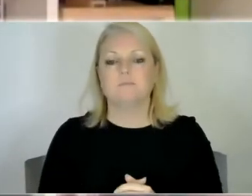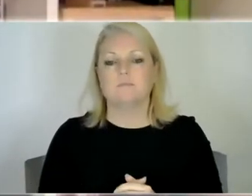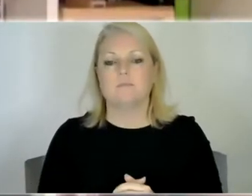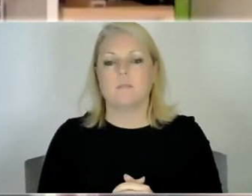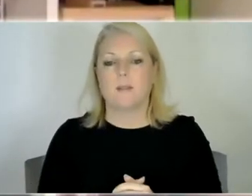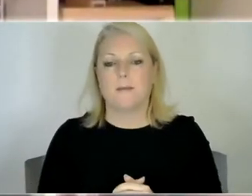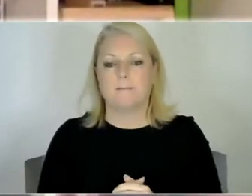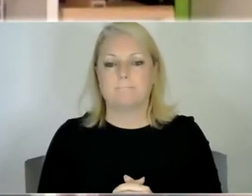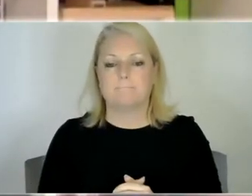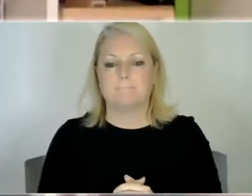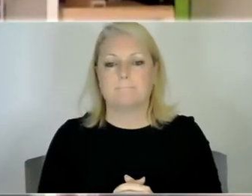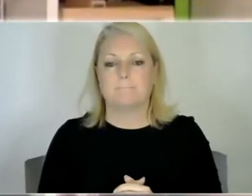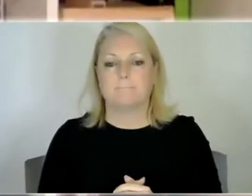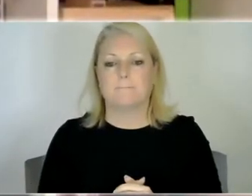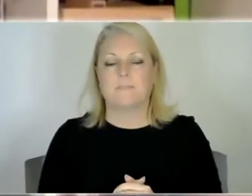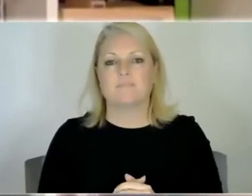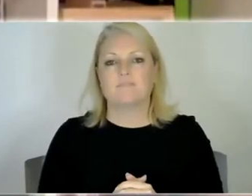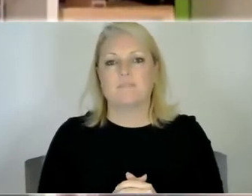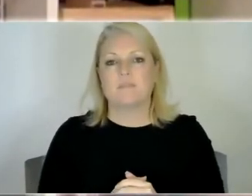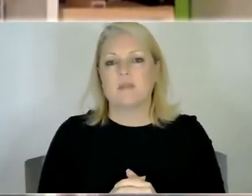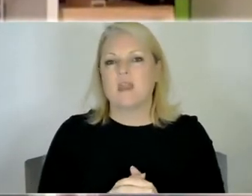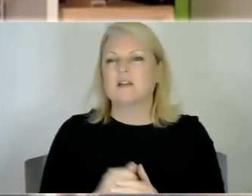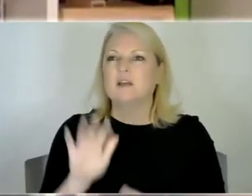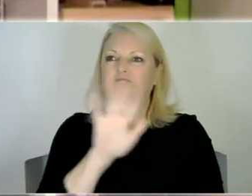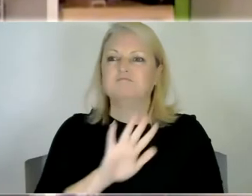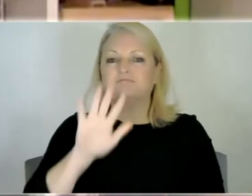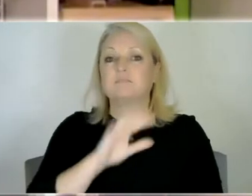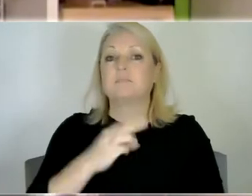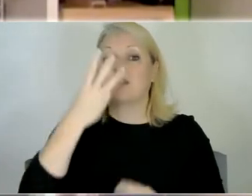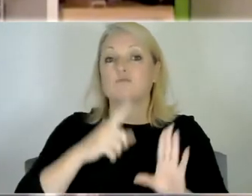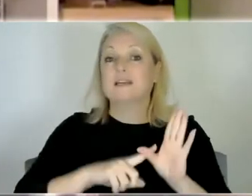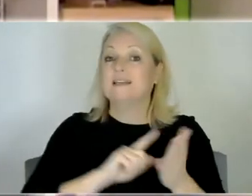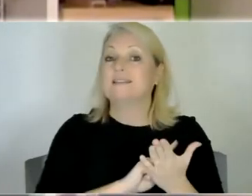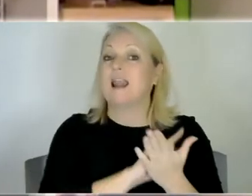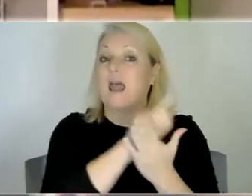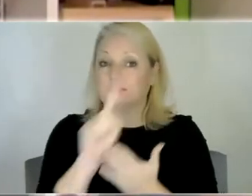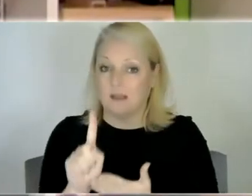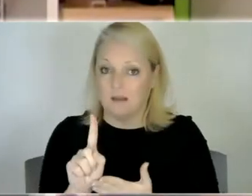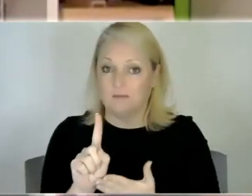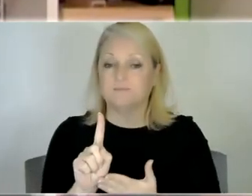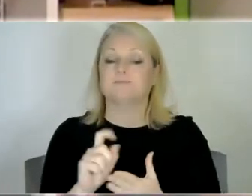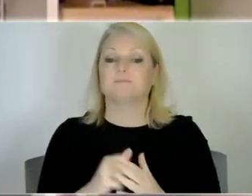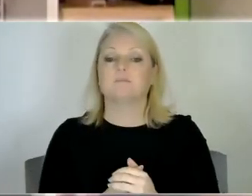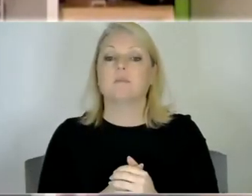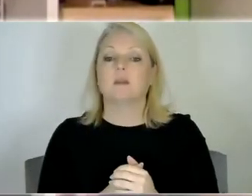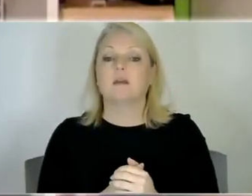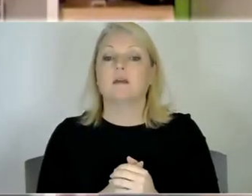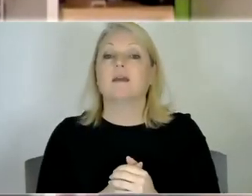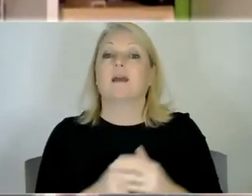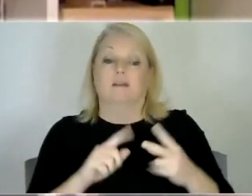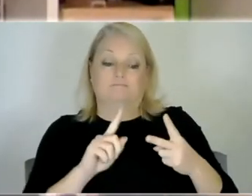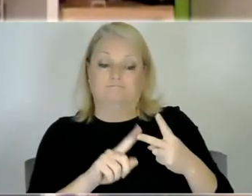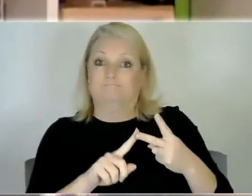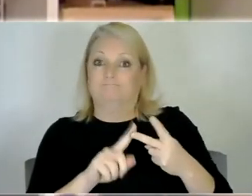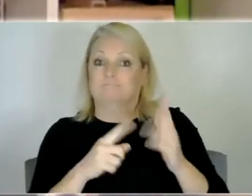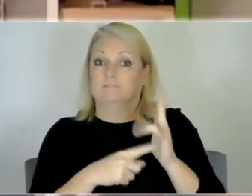uh near enough three years later to the to the day uh we were going through the same process with Tommy